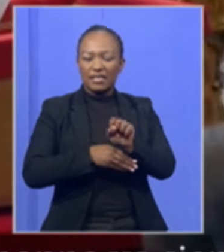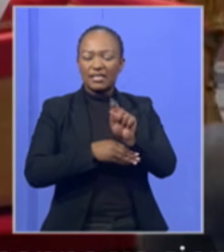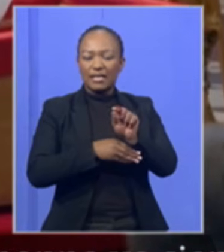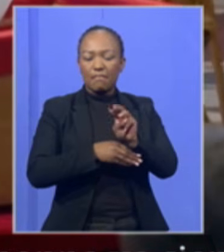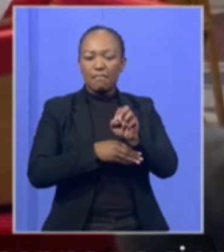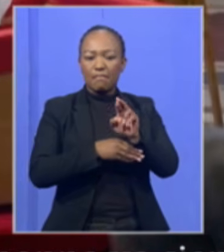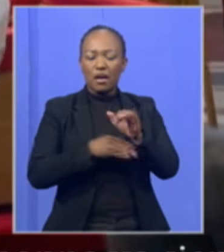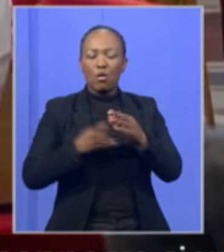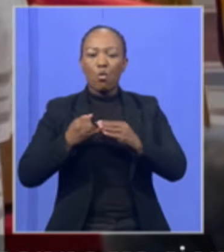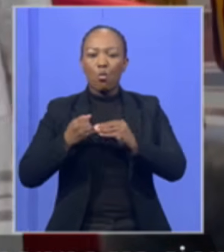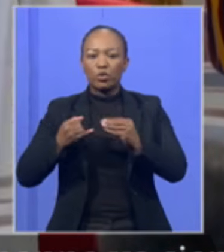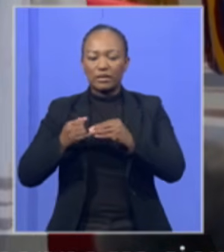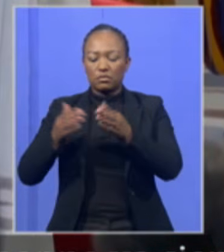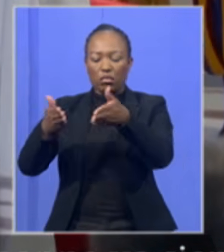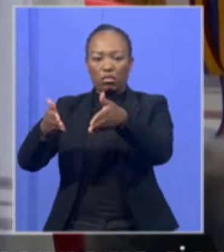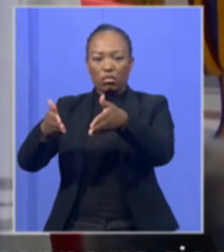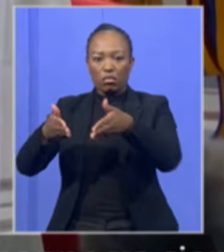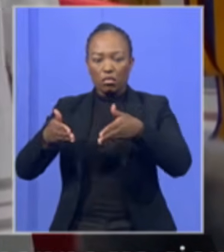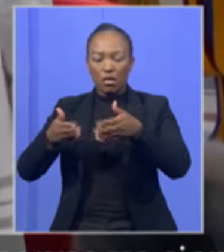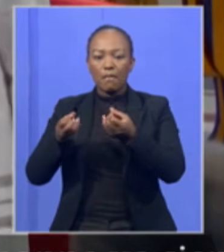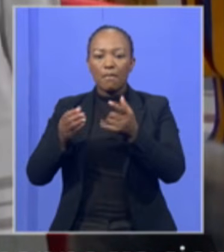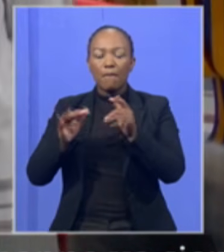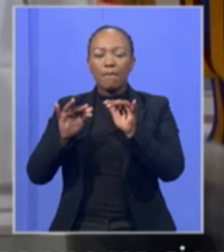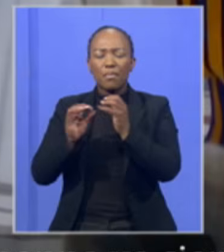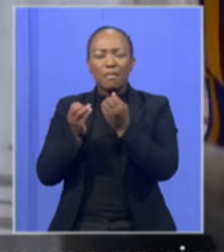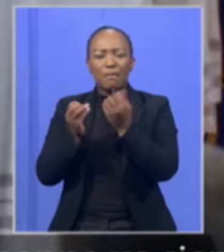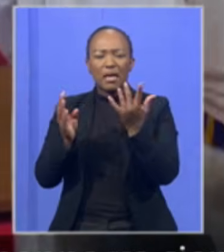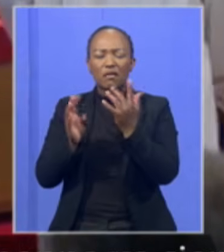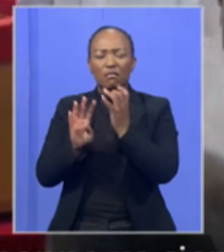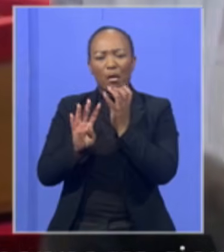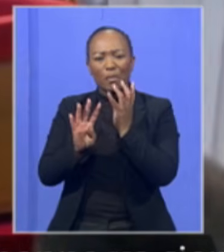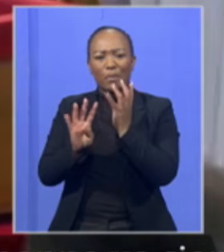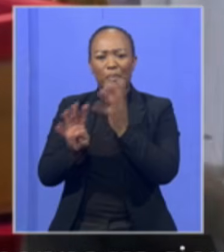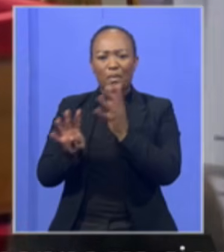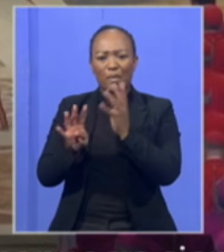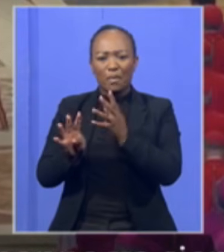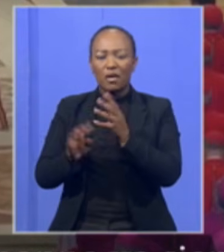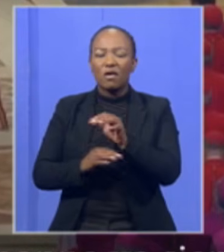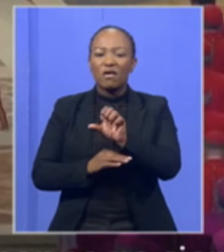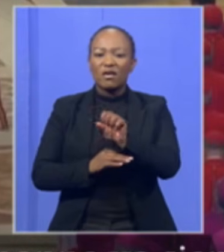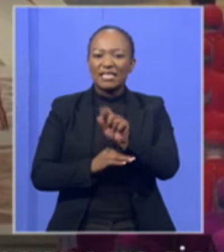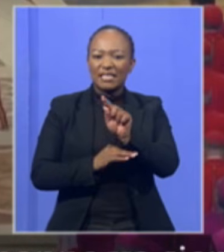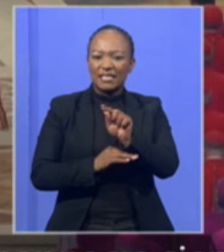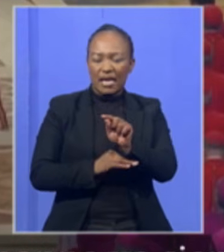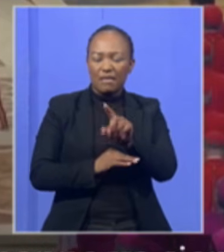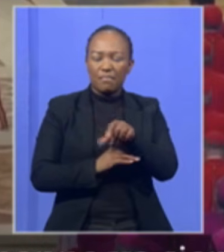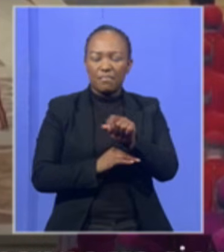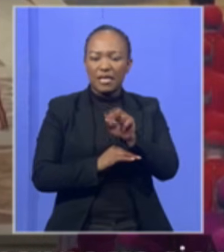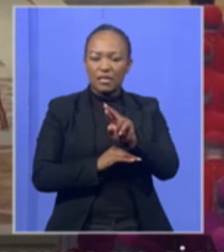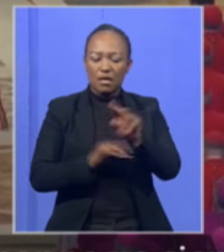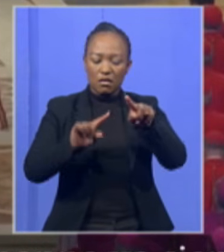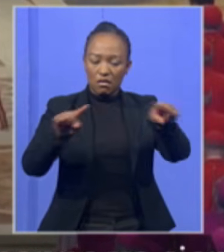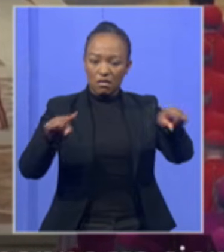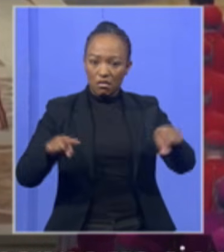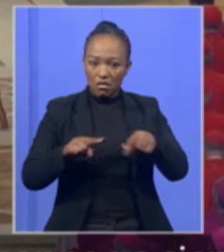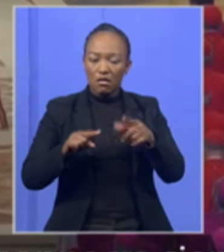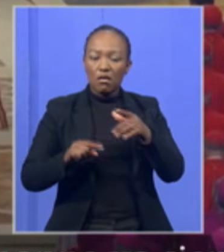legong, magologolo a dikete tsa batho a solofetse go tsenela tirelophitlho kwa St. Peter's Square go akaretsa